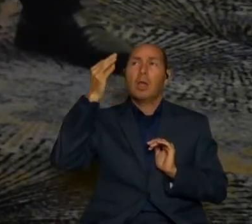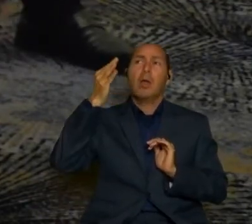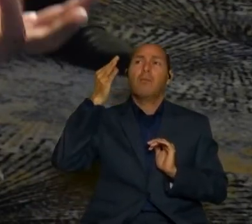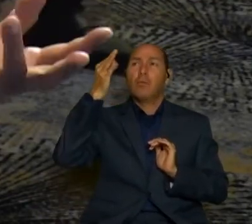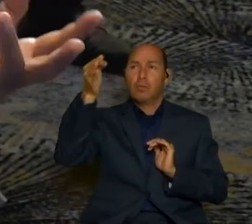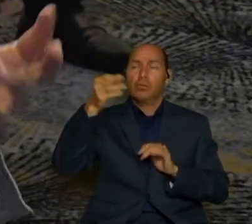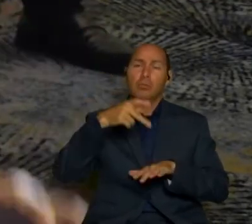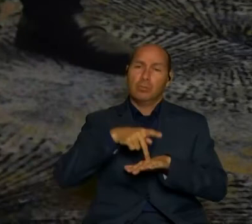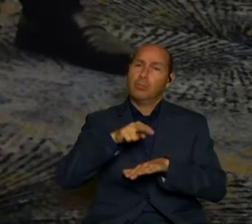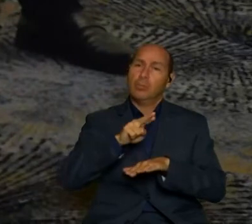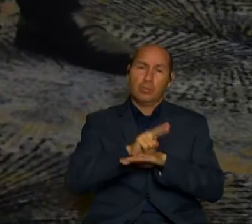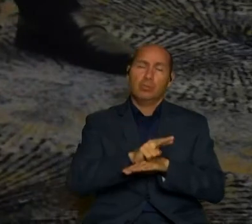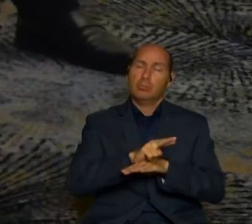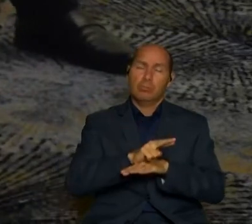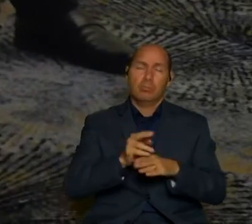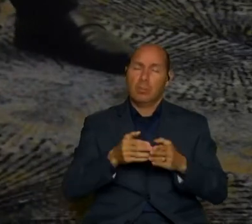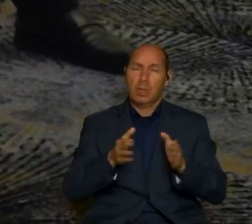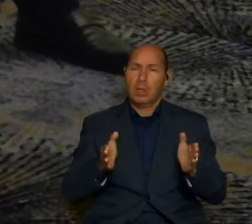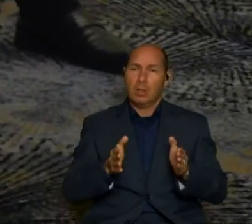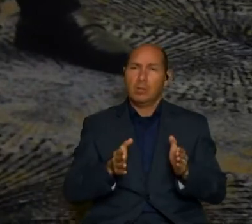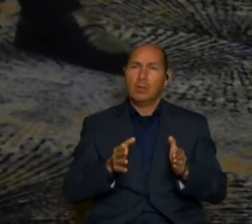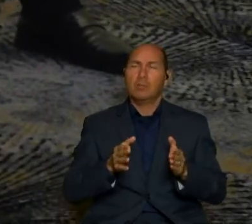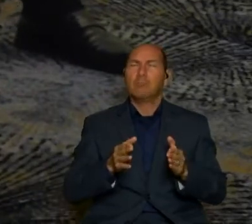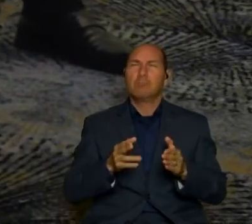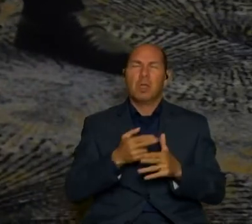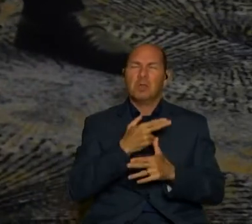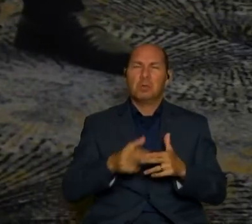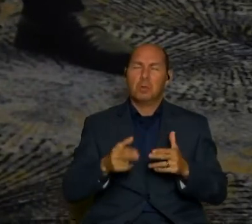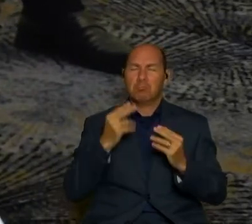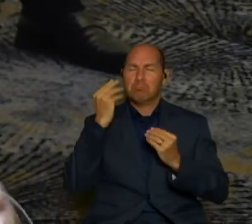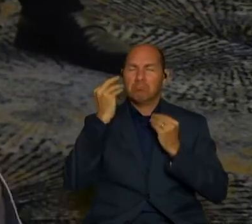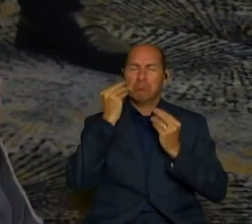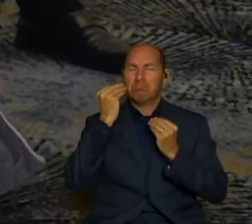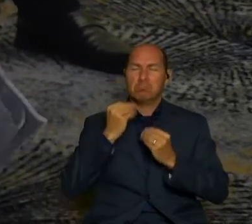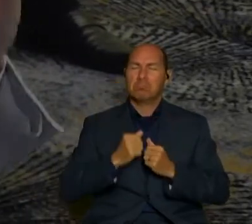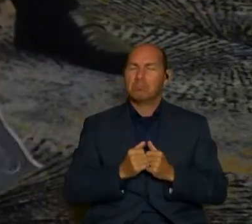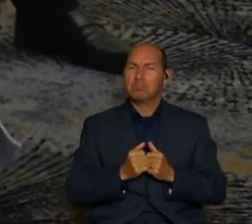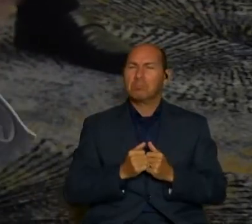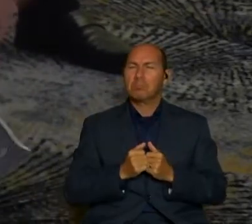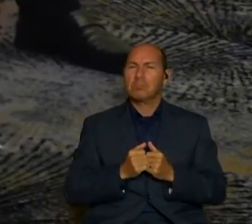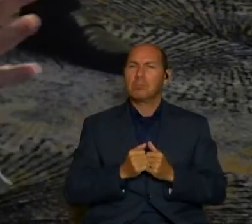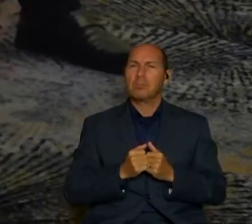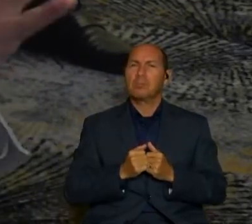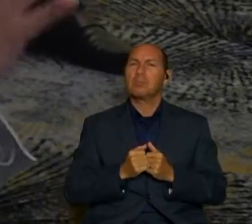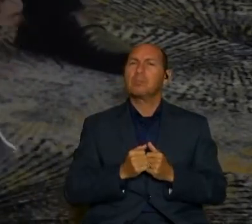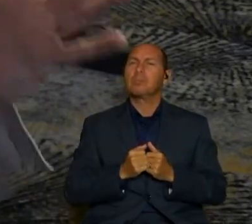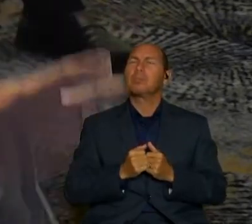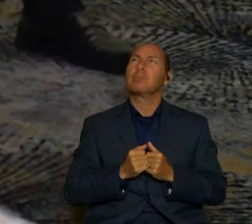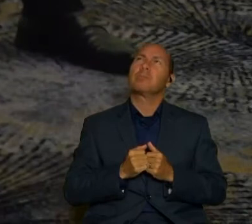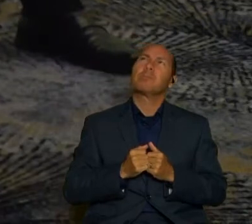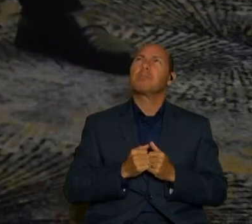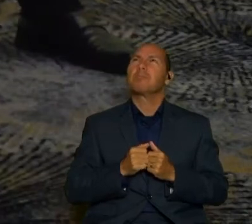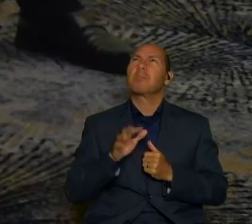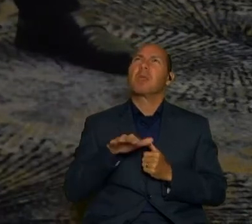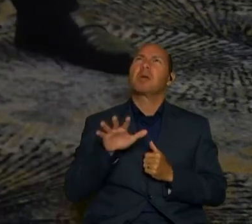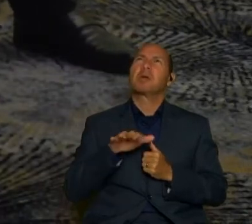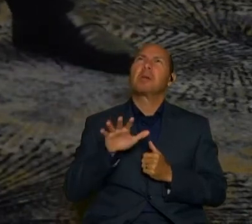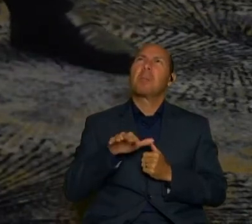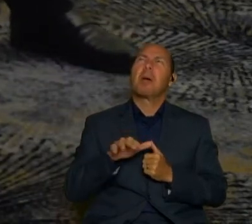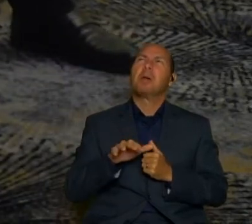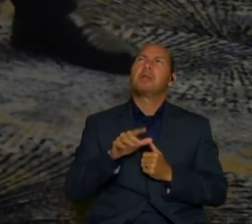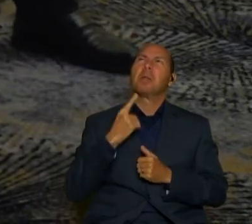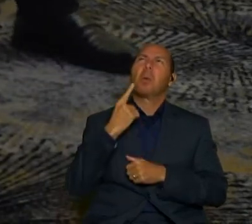quick reflection on this past year and maybe so almost a year and a half of